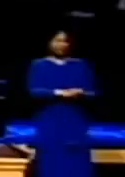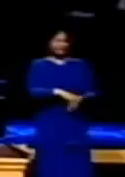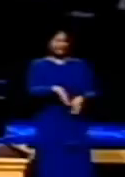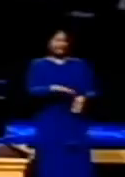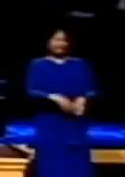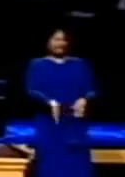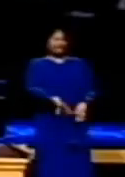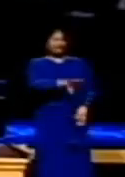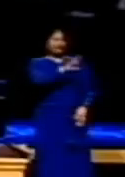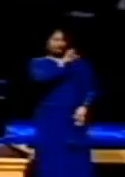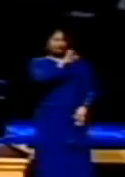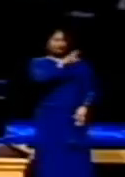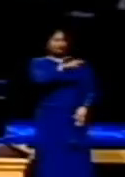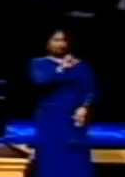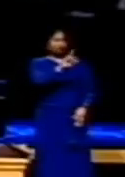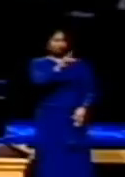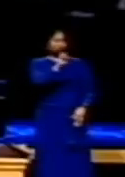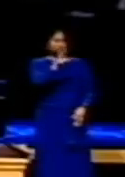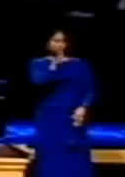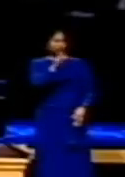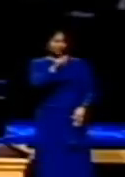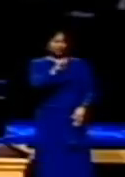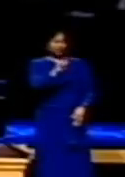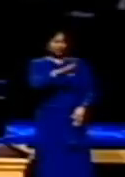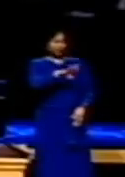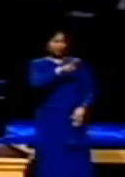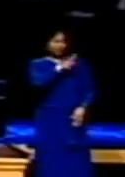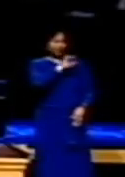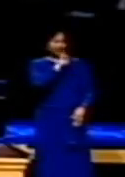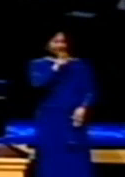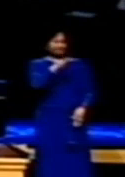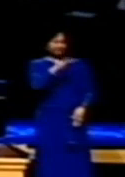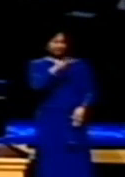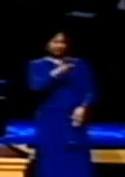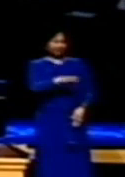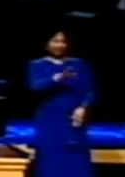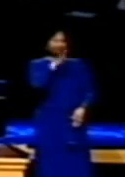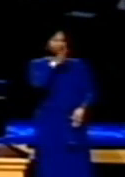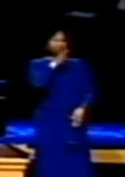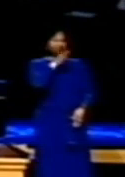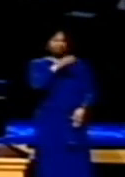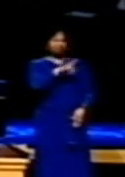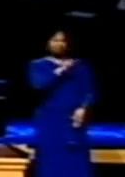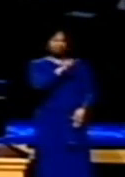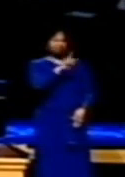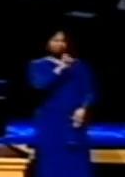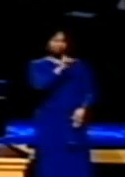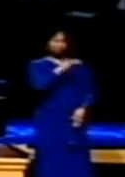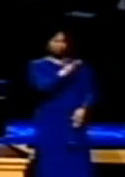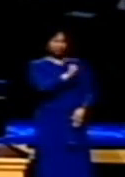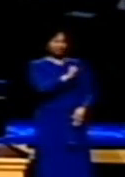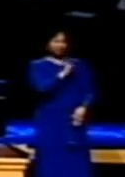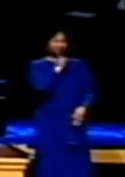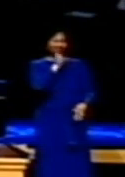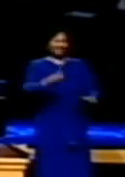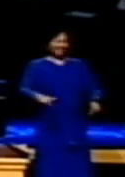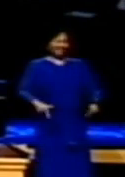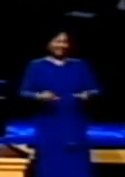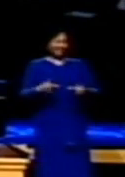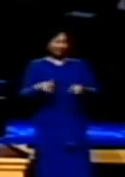B.I.G., and Mother Teresa was not alive in their